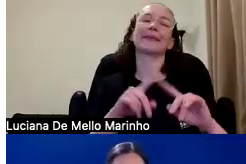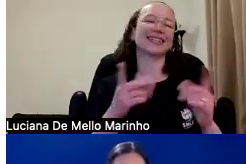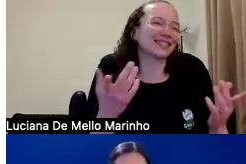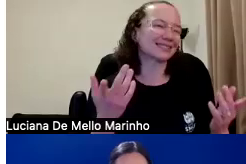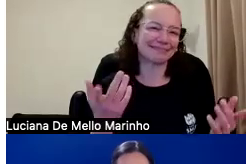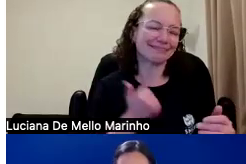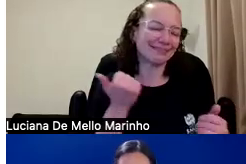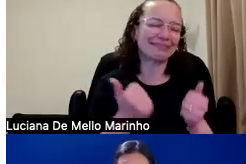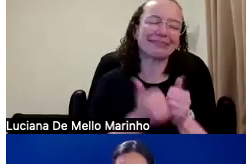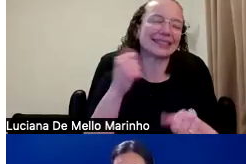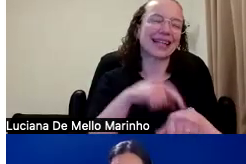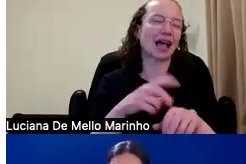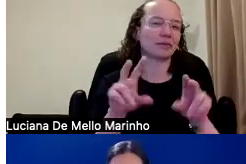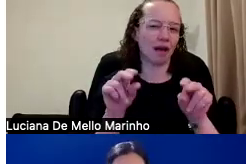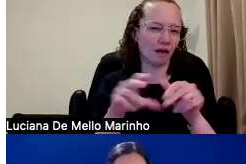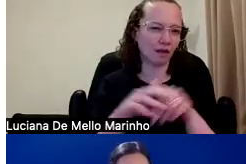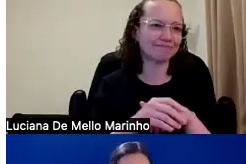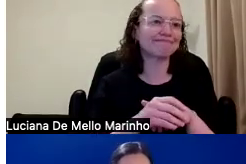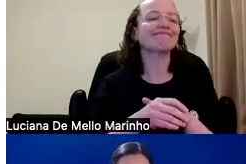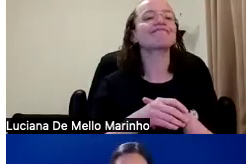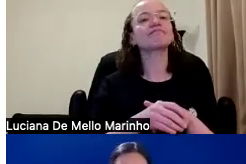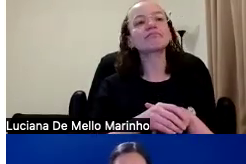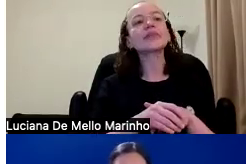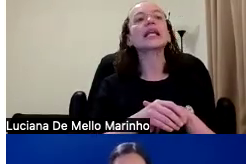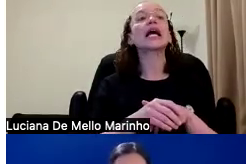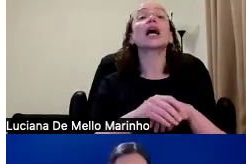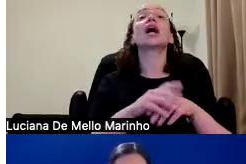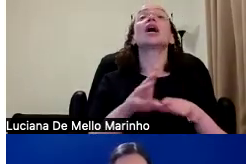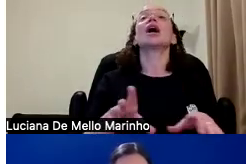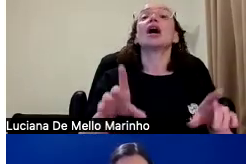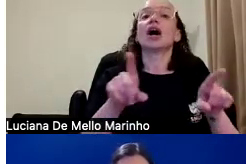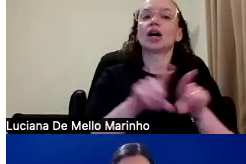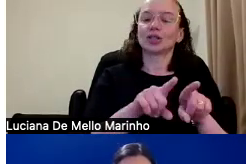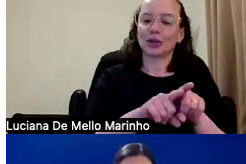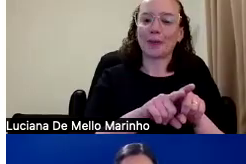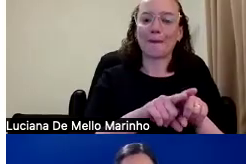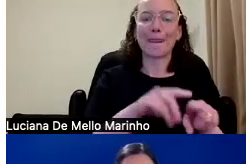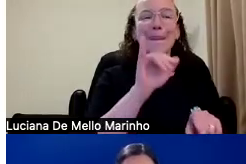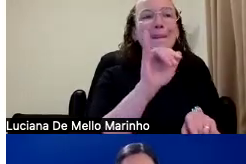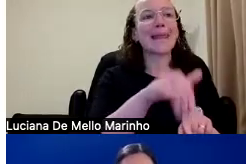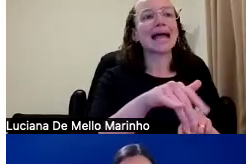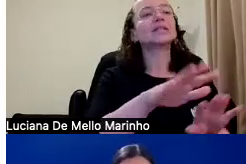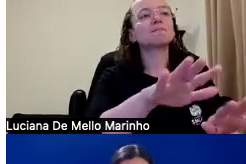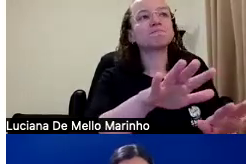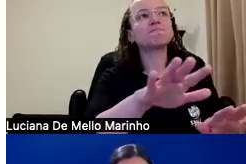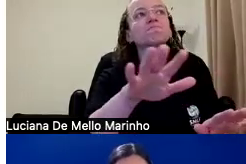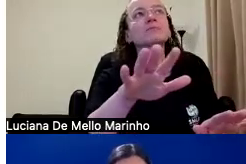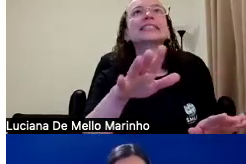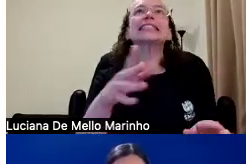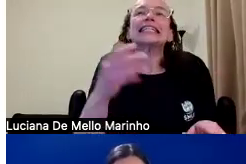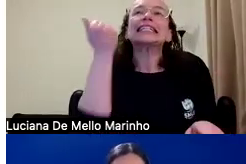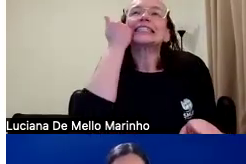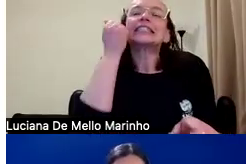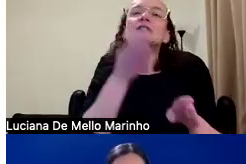more room, it tends to work out perfectly, but most of the time that is not what happens. And also,